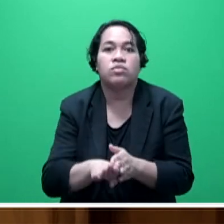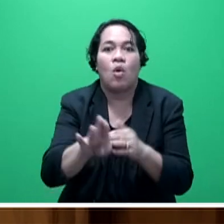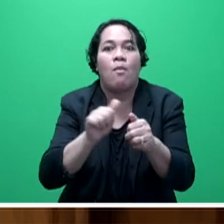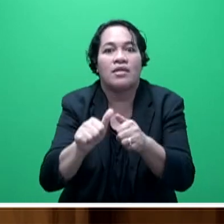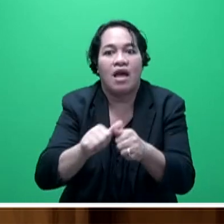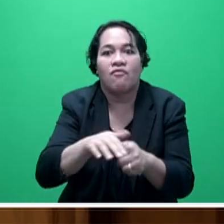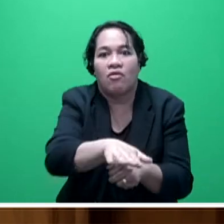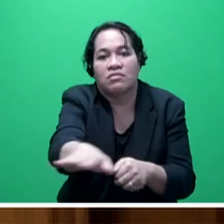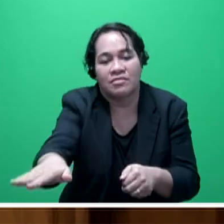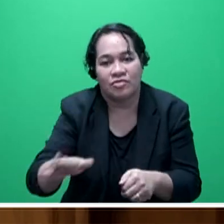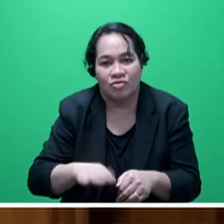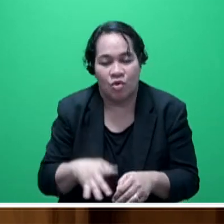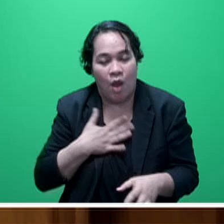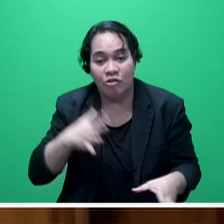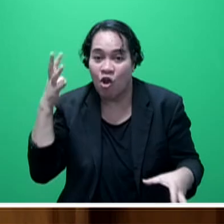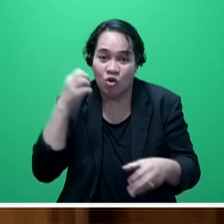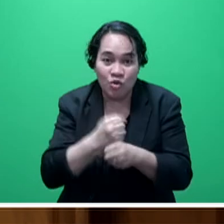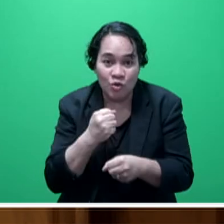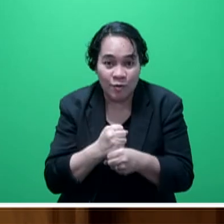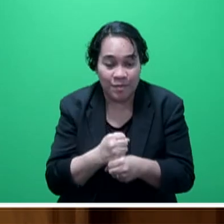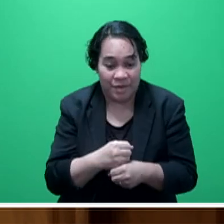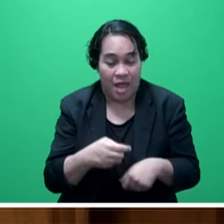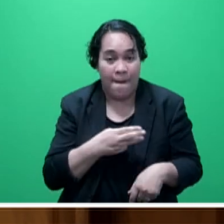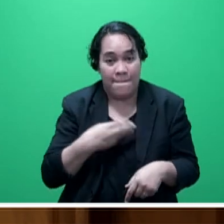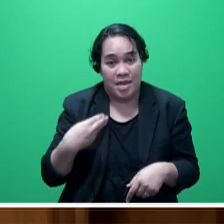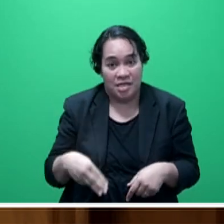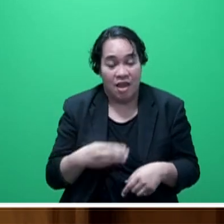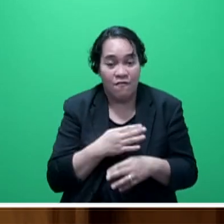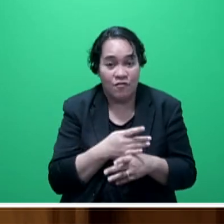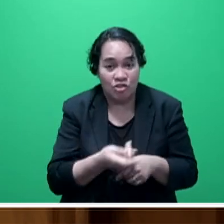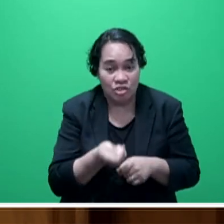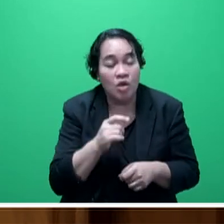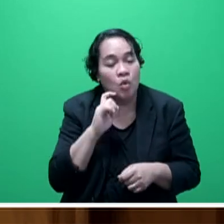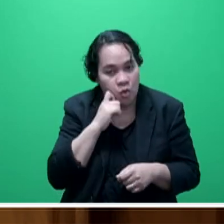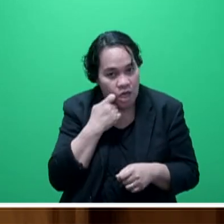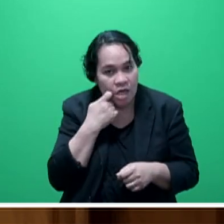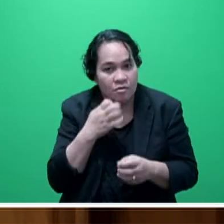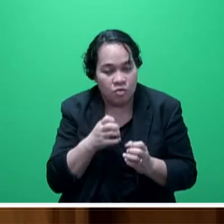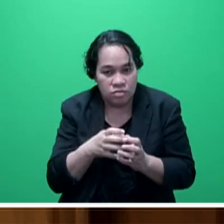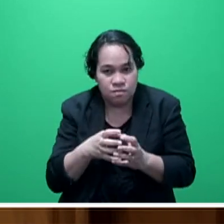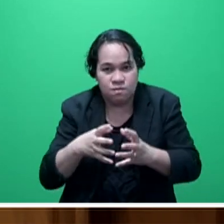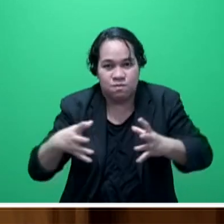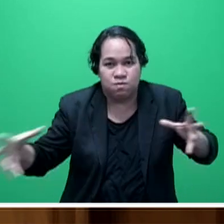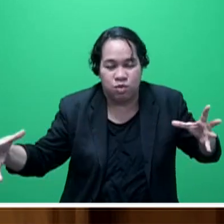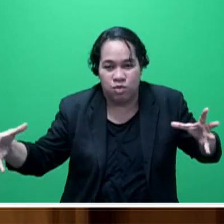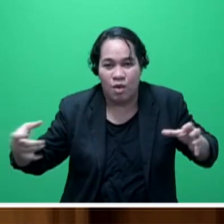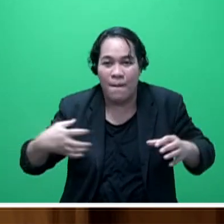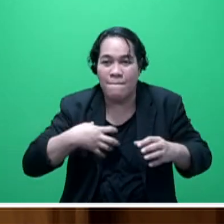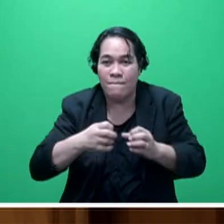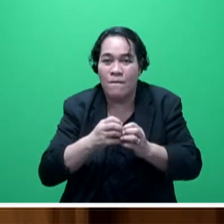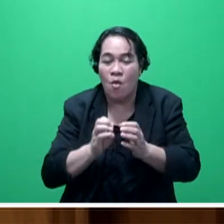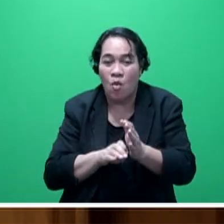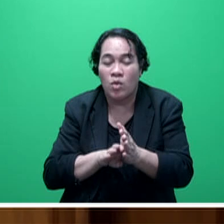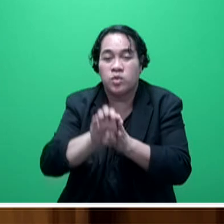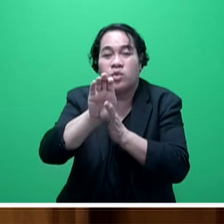Honourable Speaker, sir, the Ministry of Fisheries will escalate, widen, and maximize operational